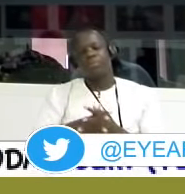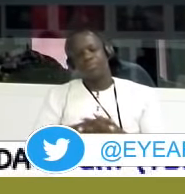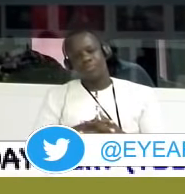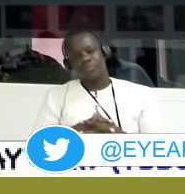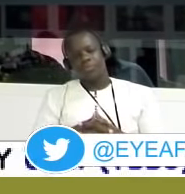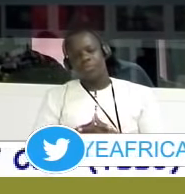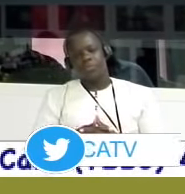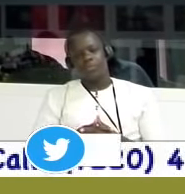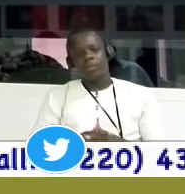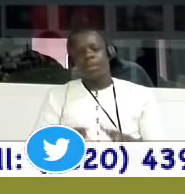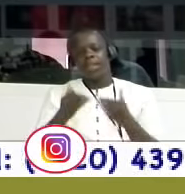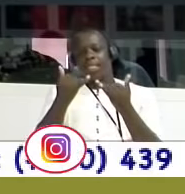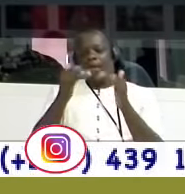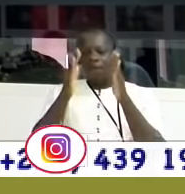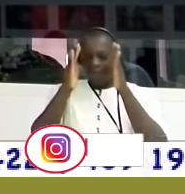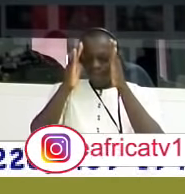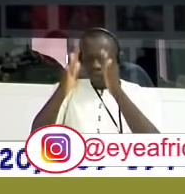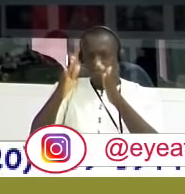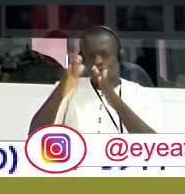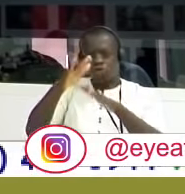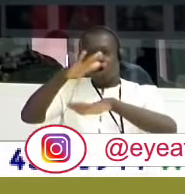Perhaps focusing a little bit more on